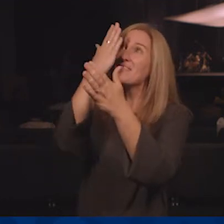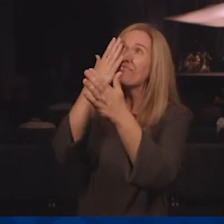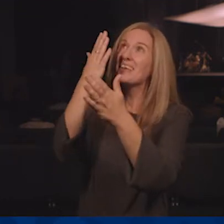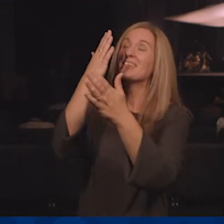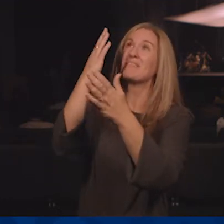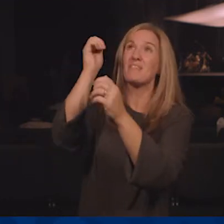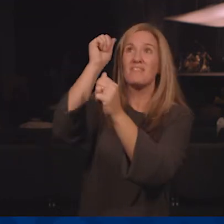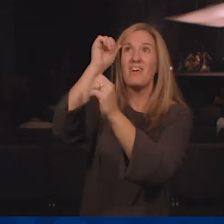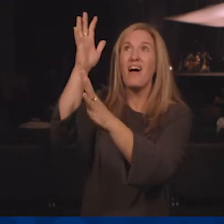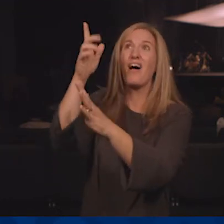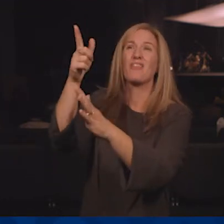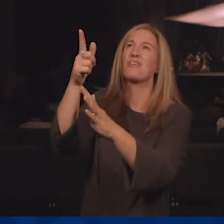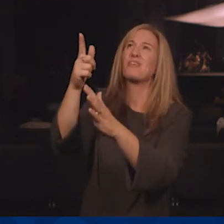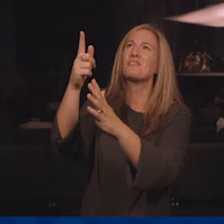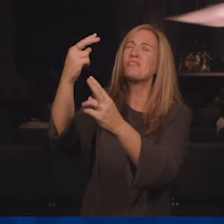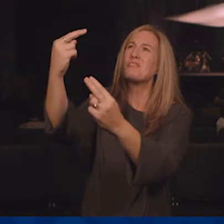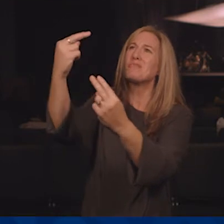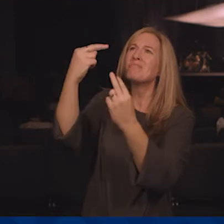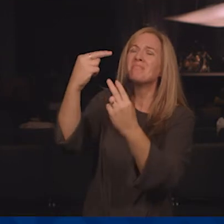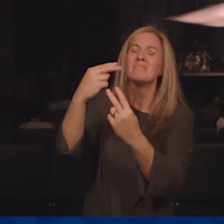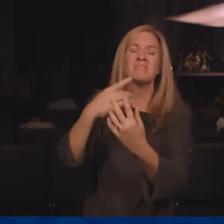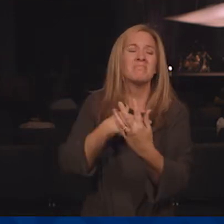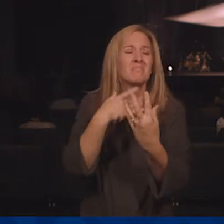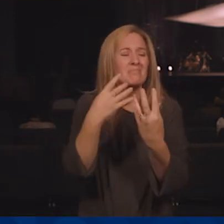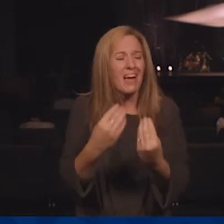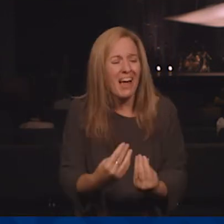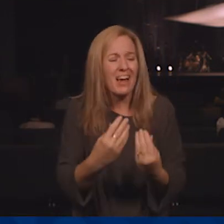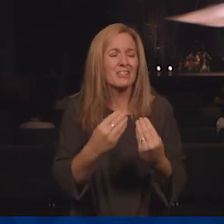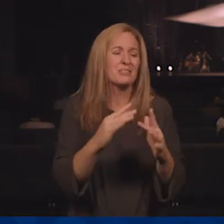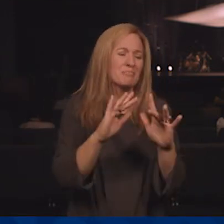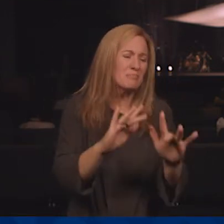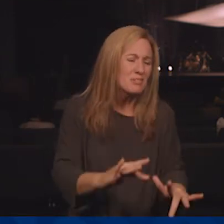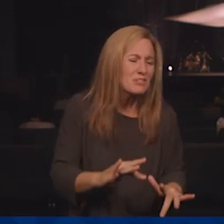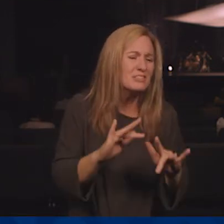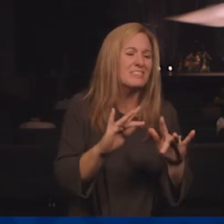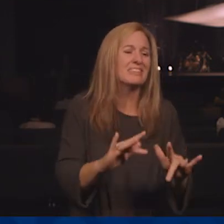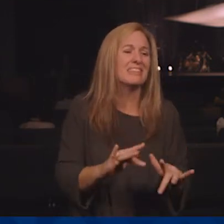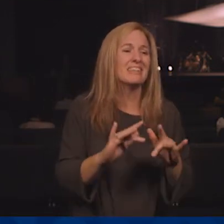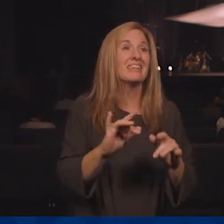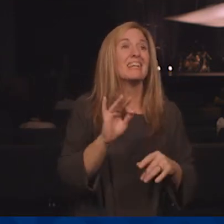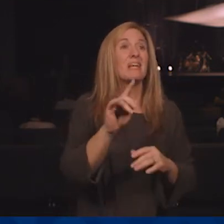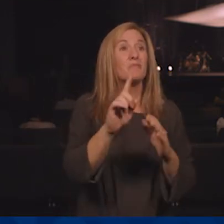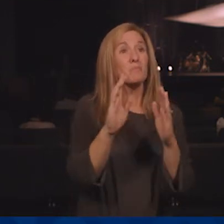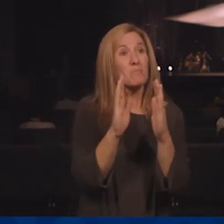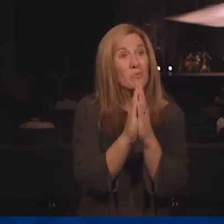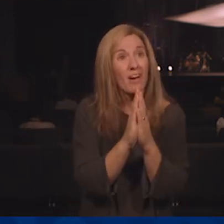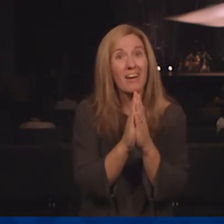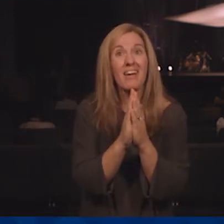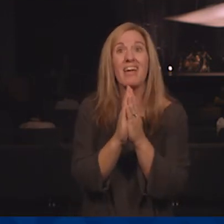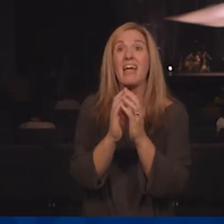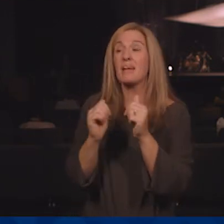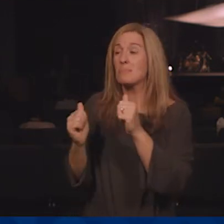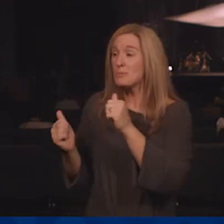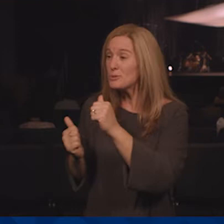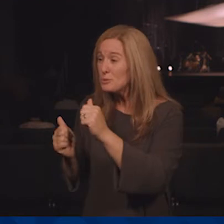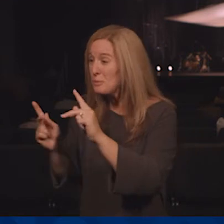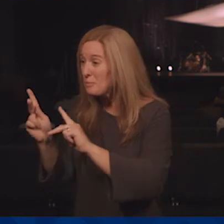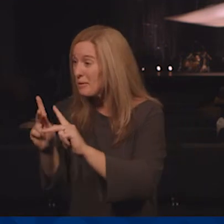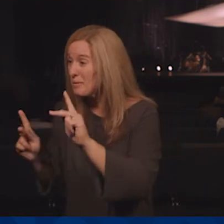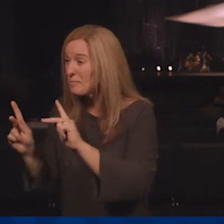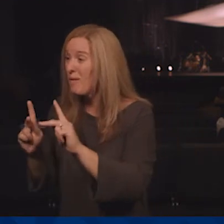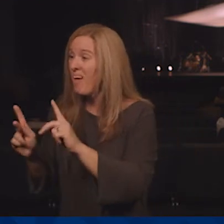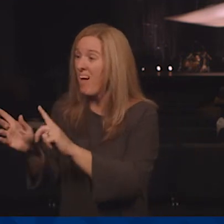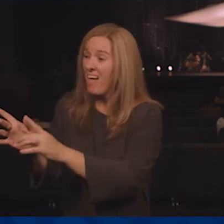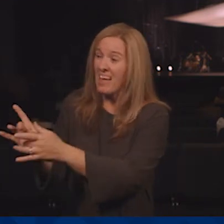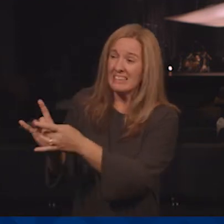mercy. Anyone who prays and pursues people like that, oh, those are my people,